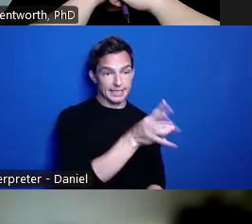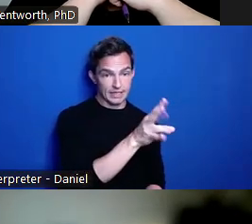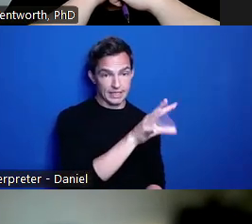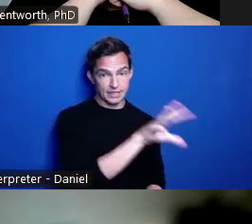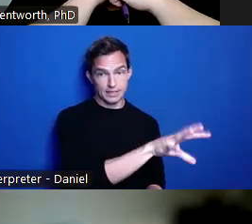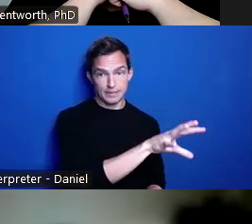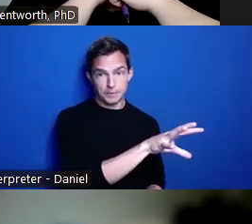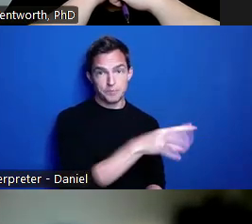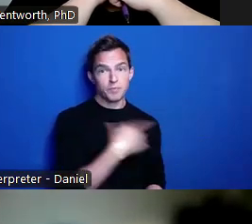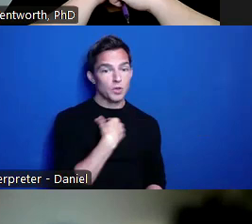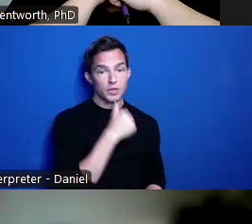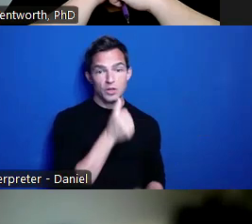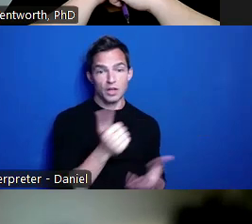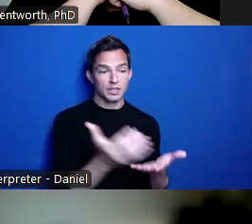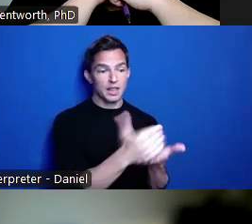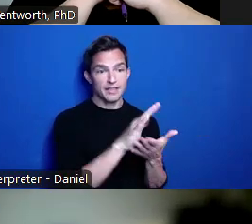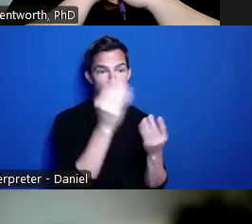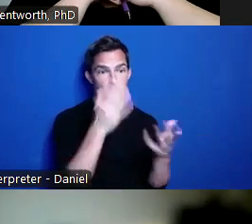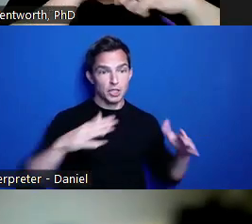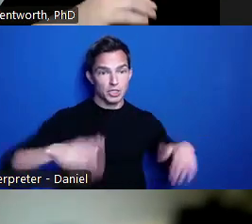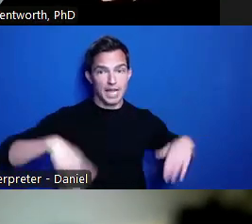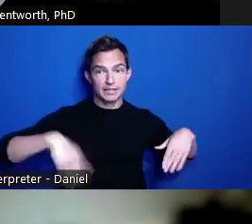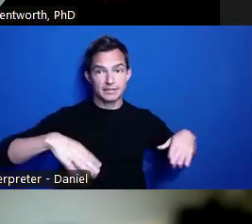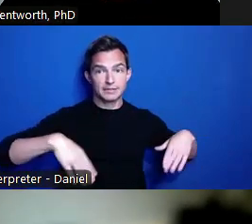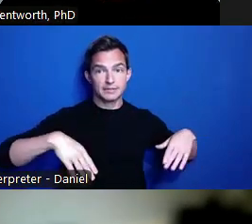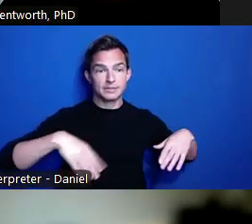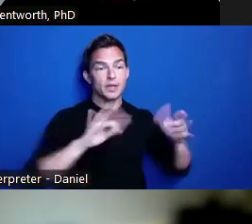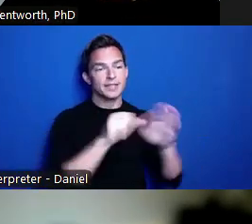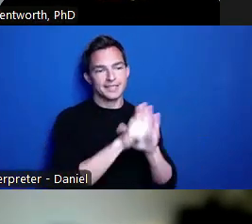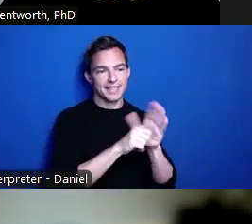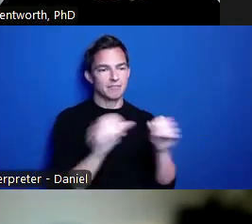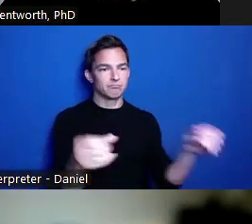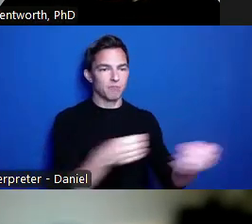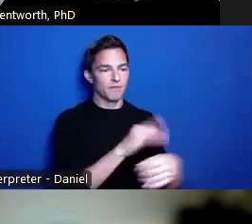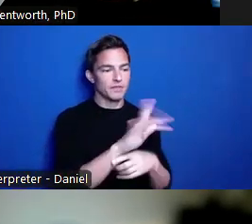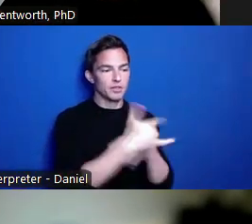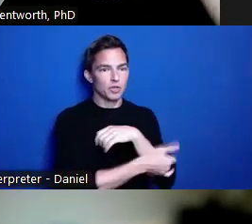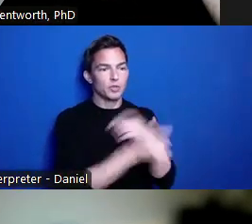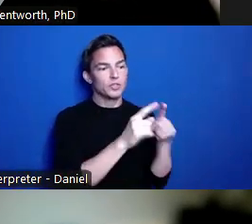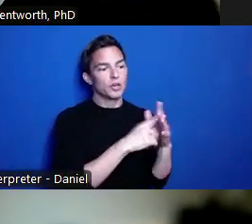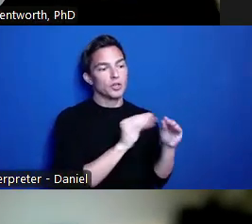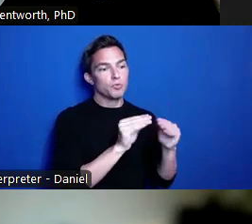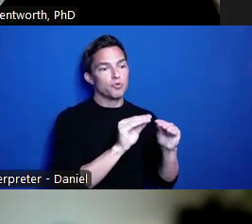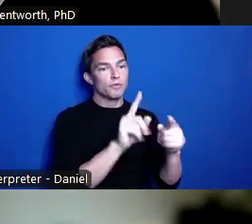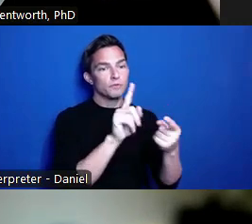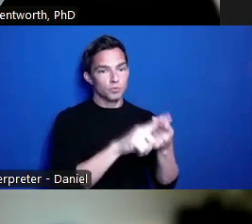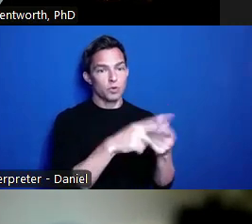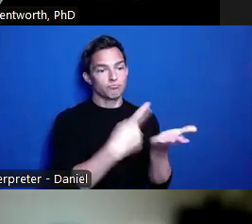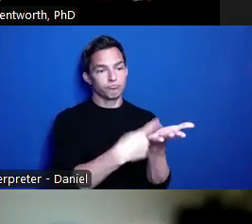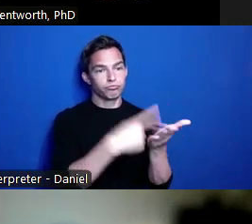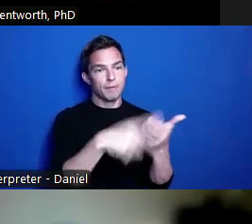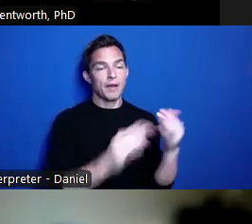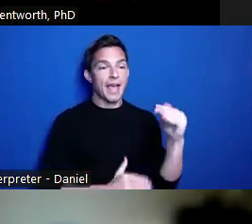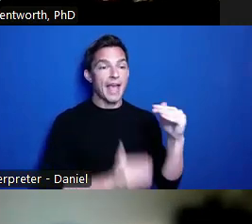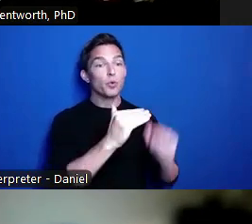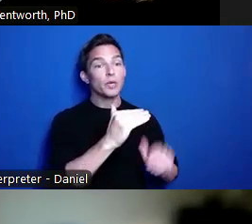we weren't collecting that information. And so as our state office and our country started moving towards talking about equity